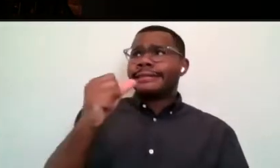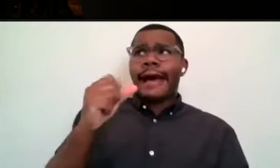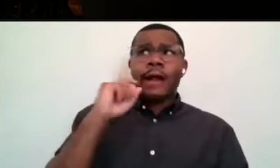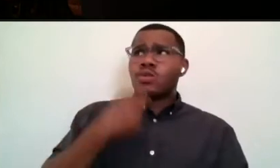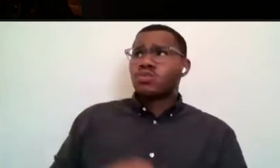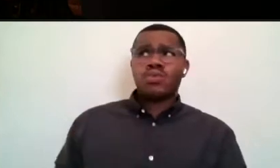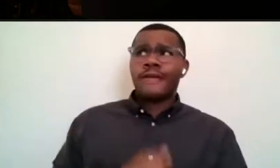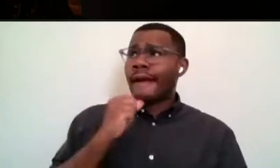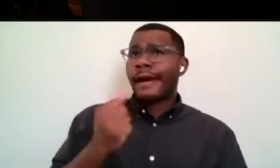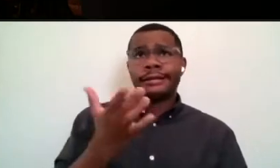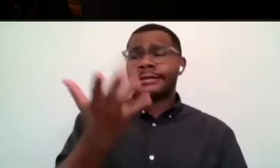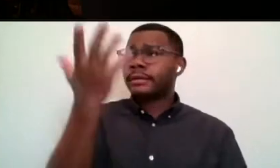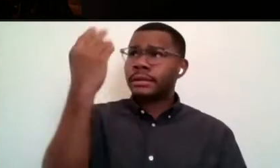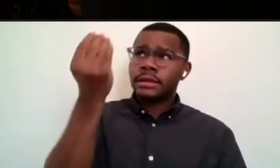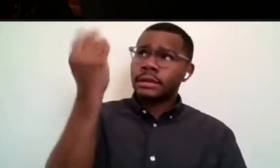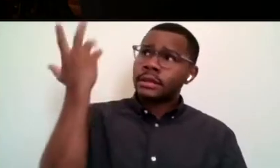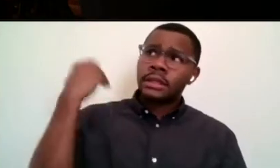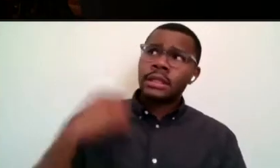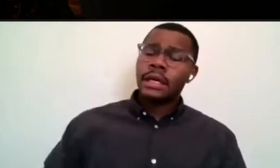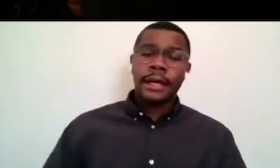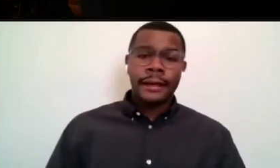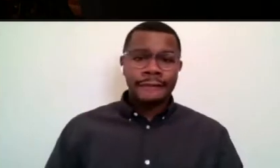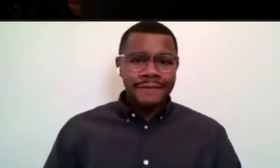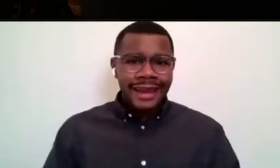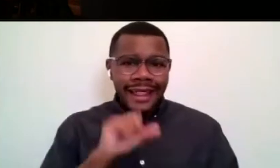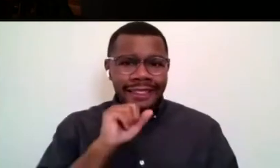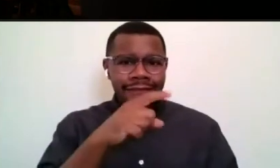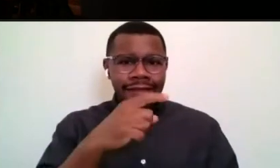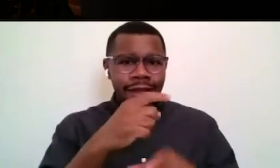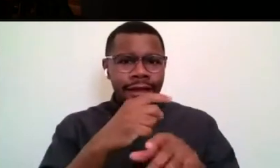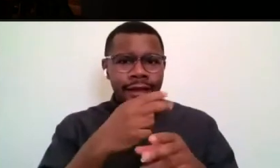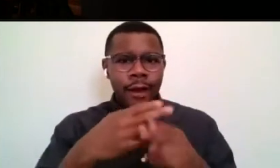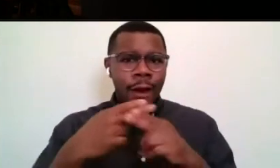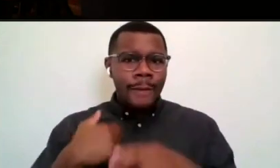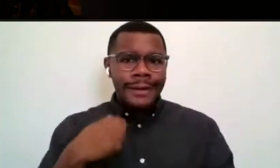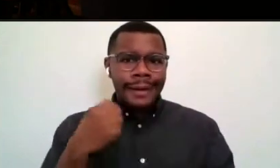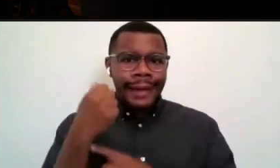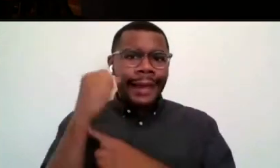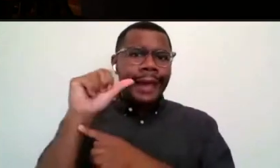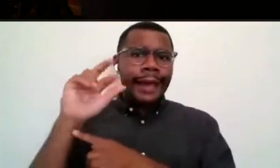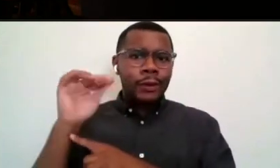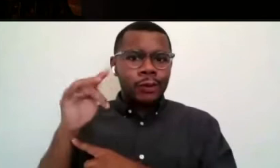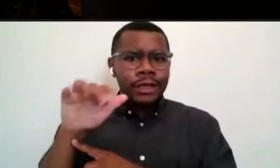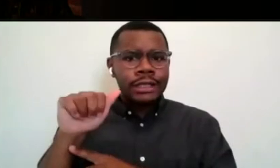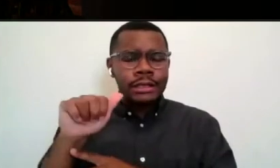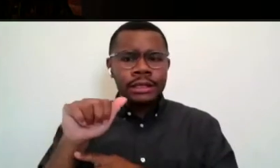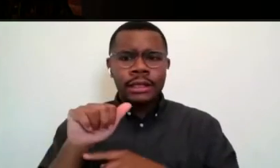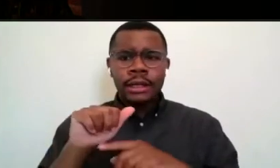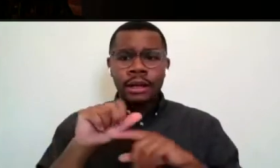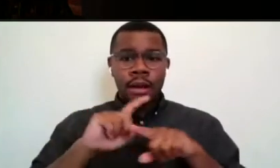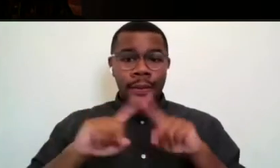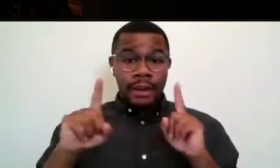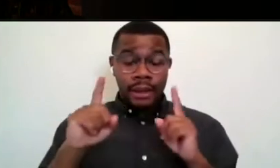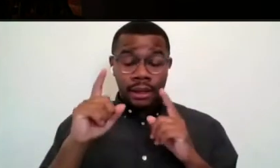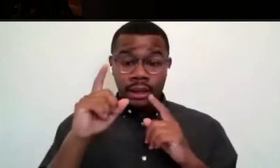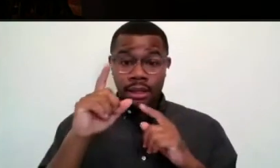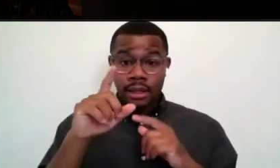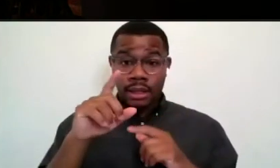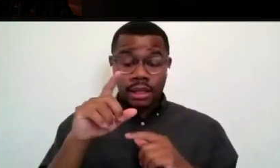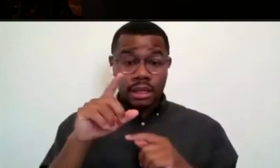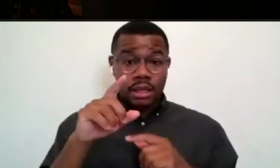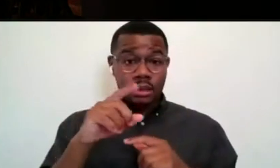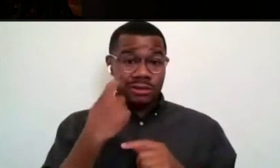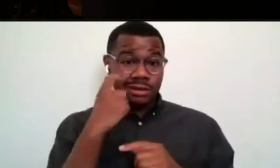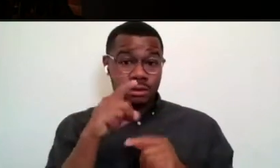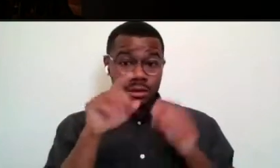this ain't cool, but I think everything you just described, what we saw, the fact that we were all home, I think it